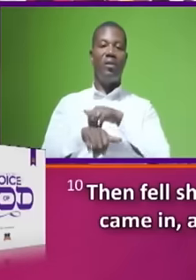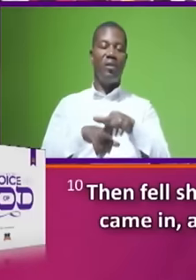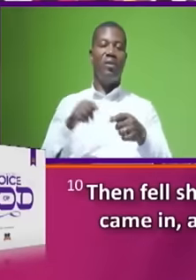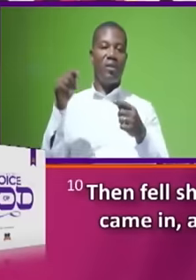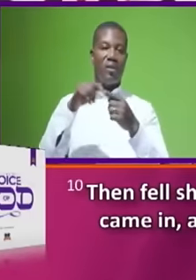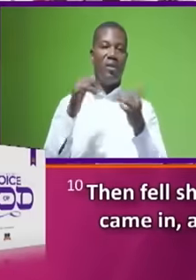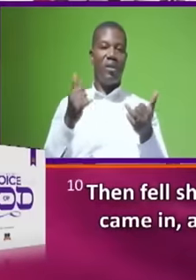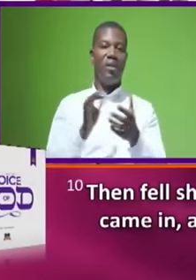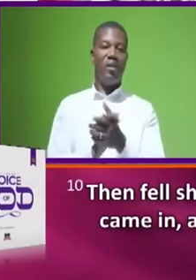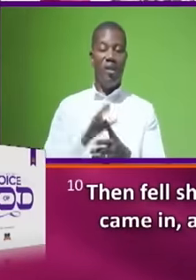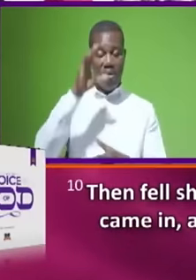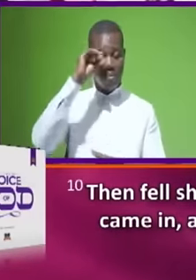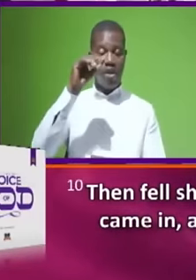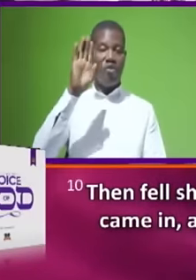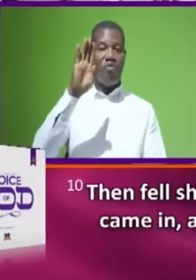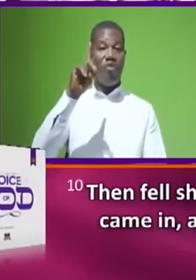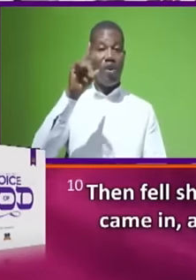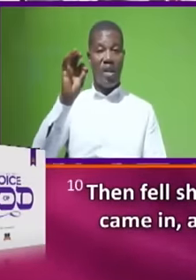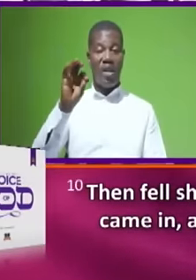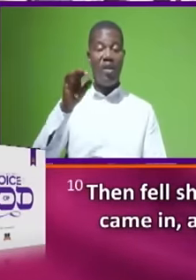Ebepem ne. Yes.